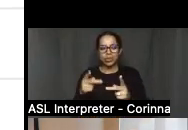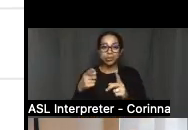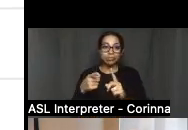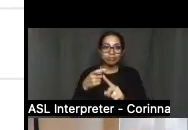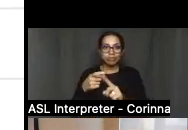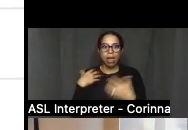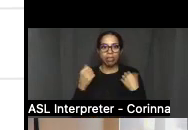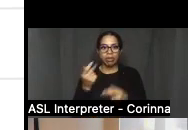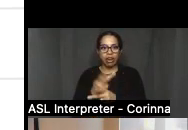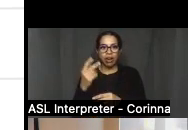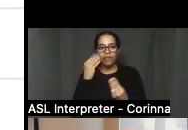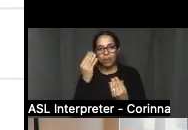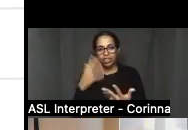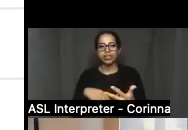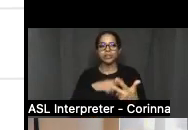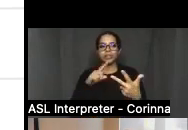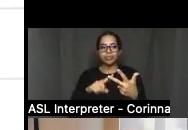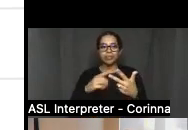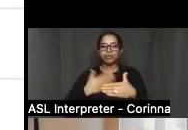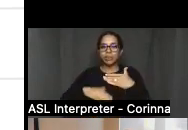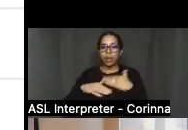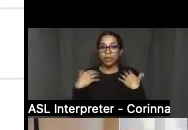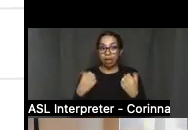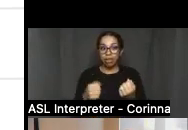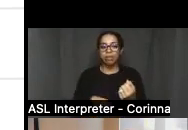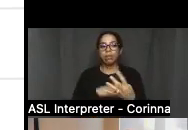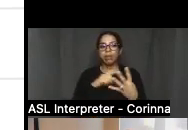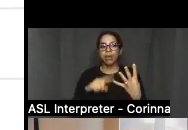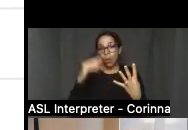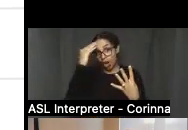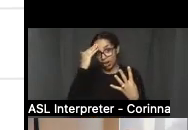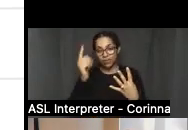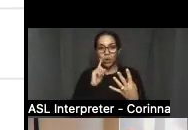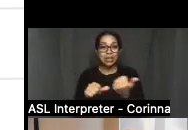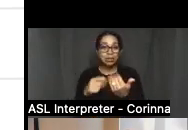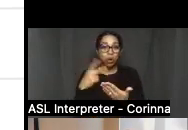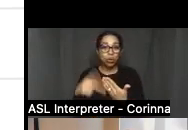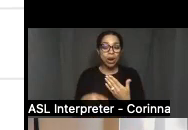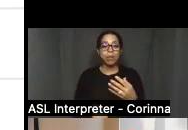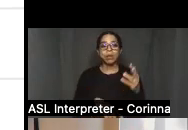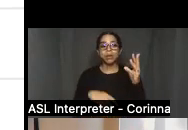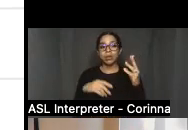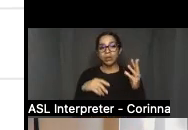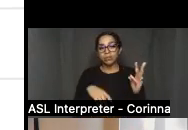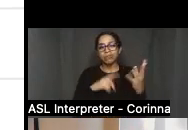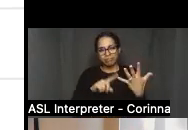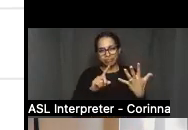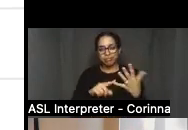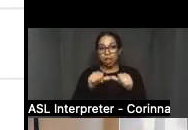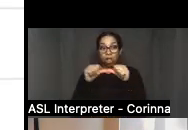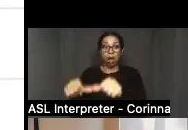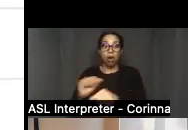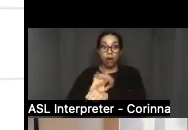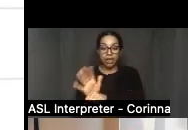health, awareness of assistance programs, long COVID, transportation, and